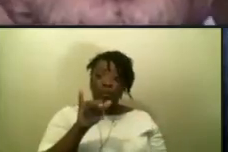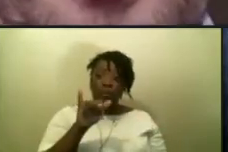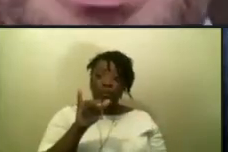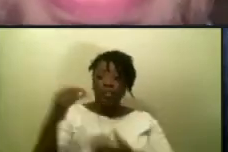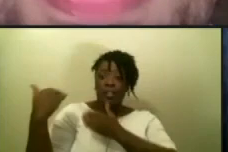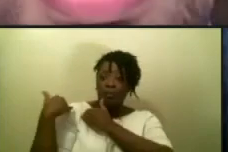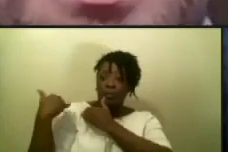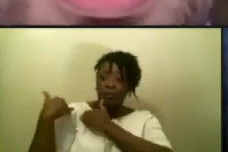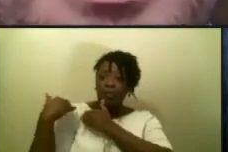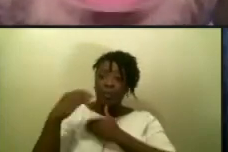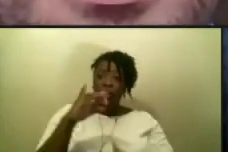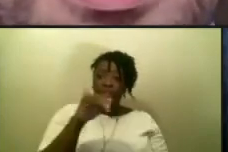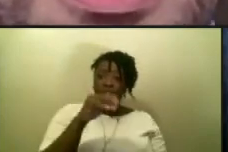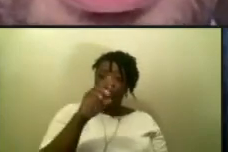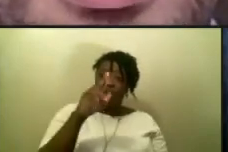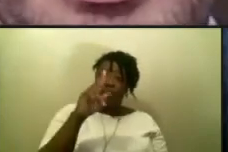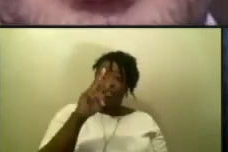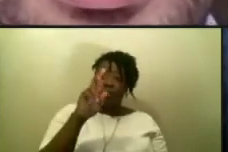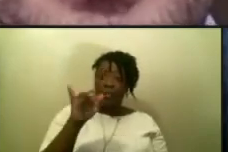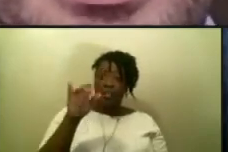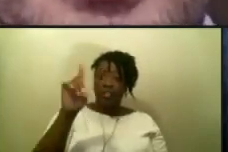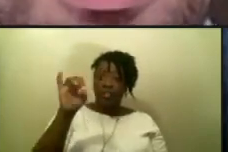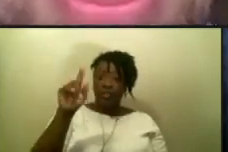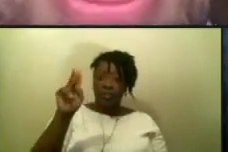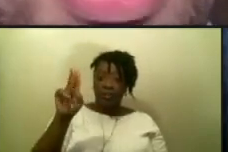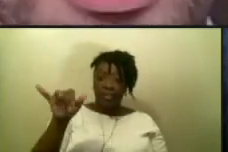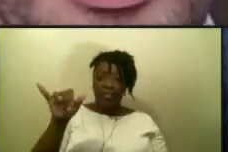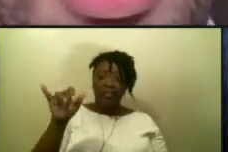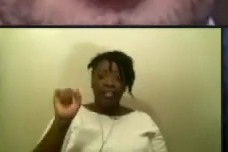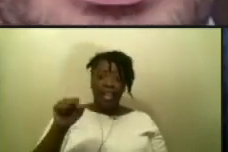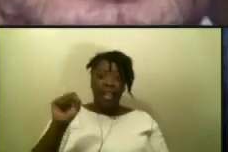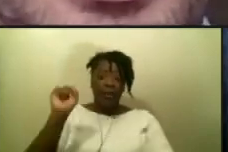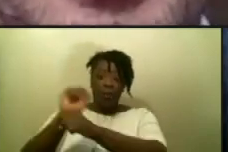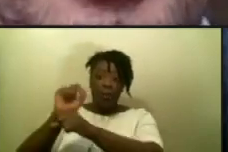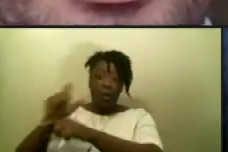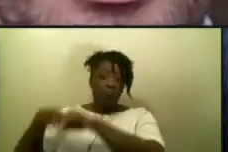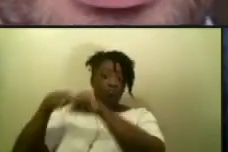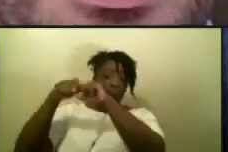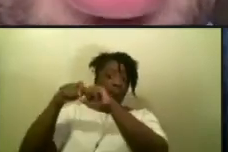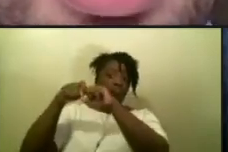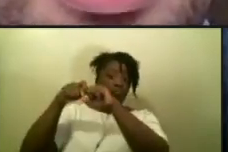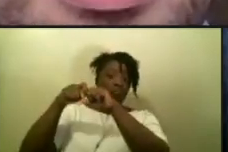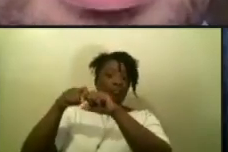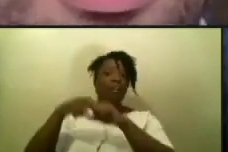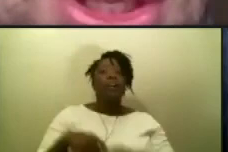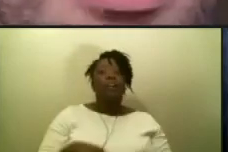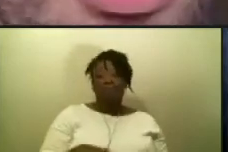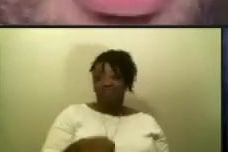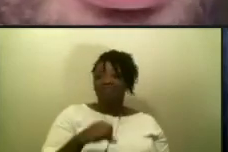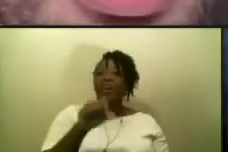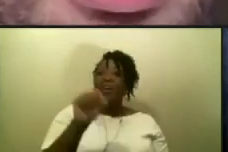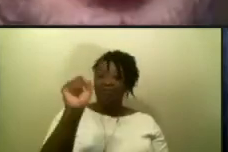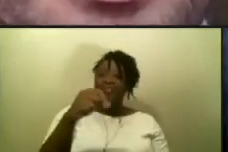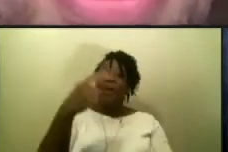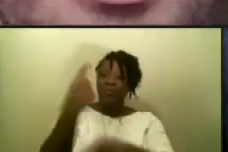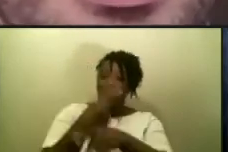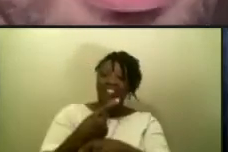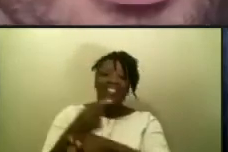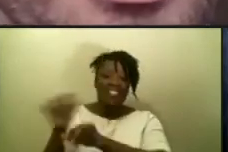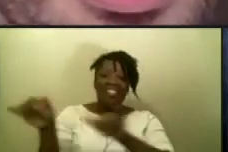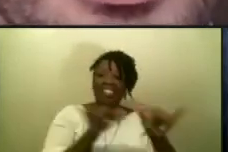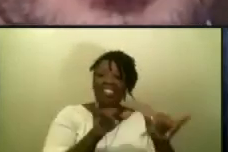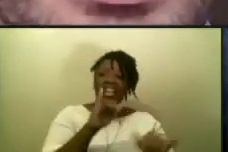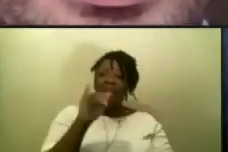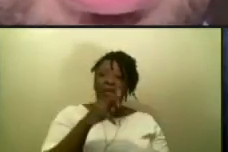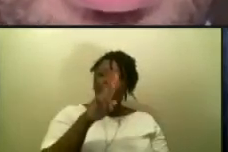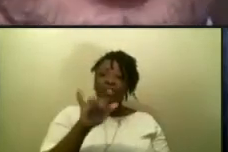question. One of the best parts about this commission is that your job is constitutionally protected. So like jury duty, this is an